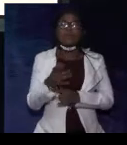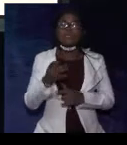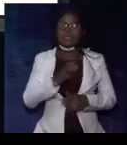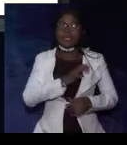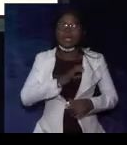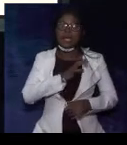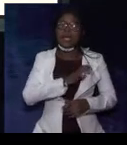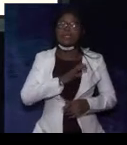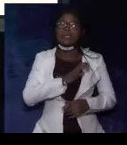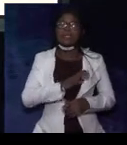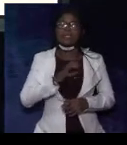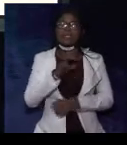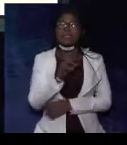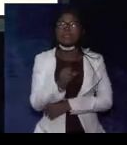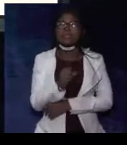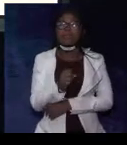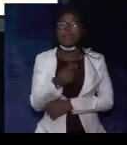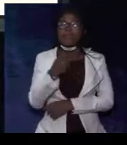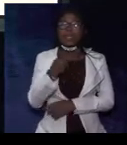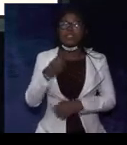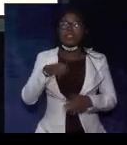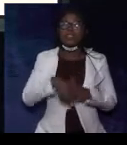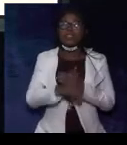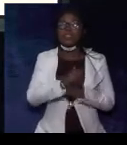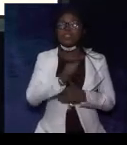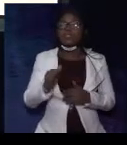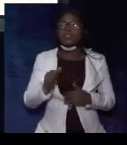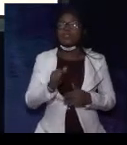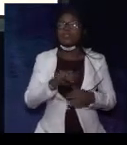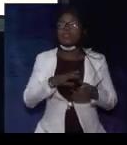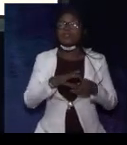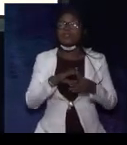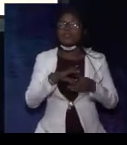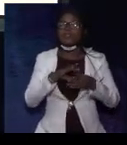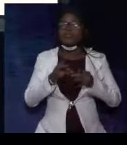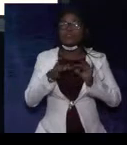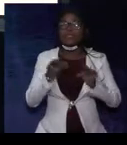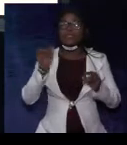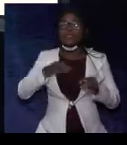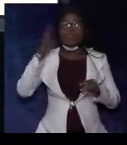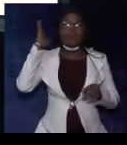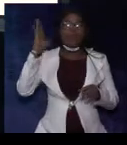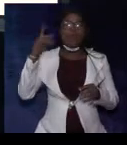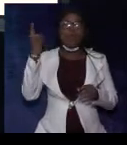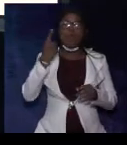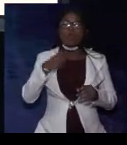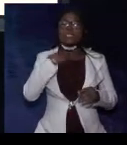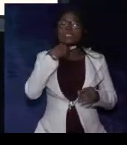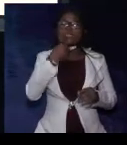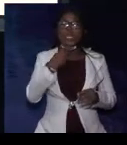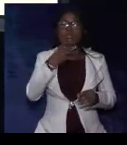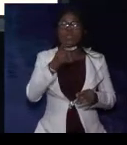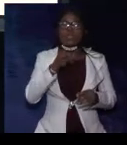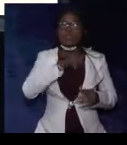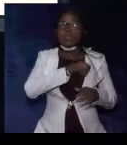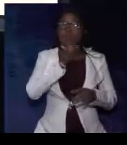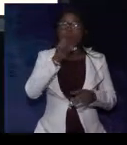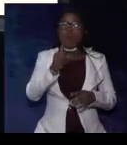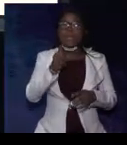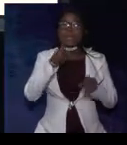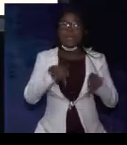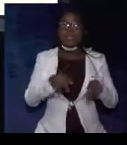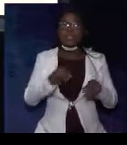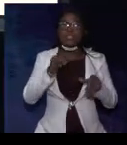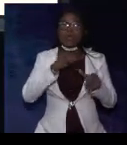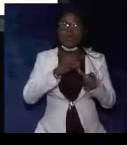characters. The characters. In a story, they will always tell you about one person or